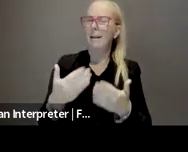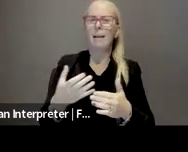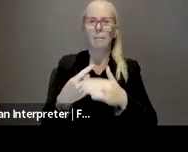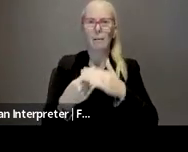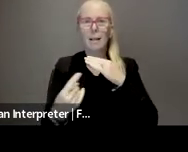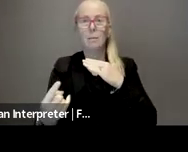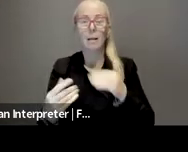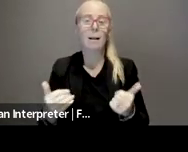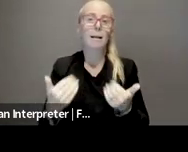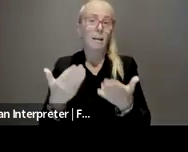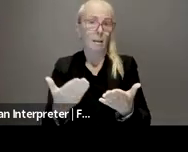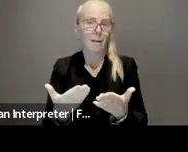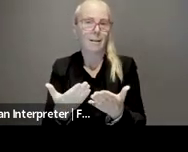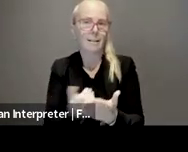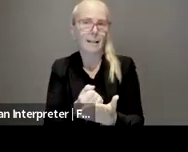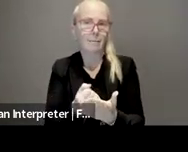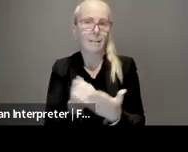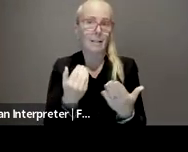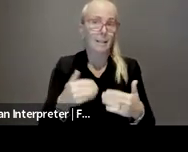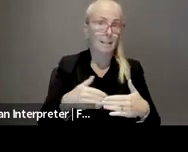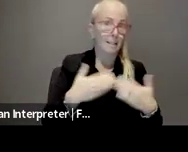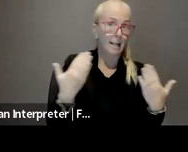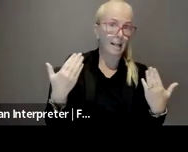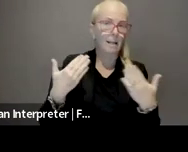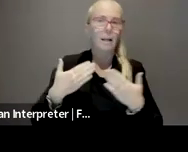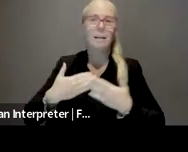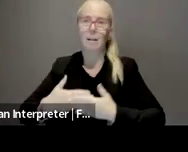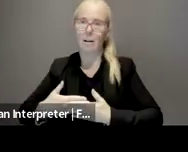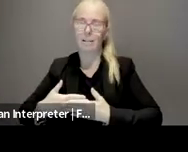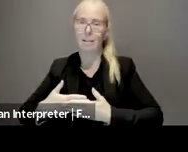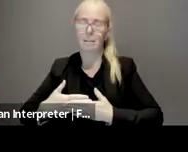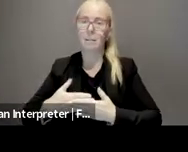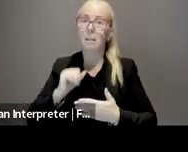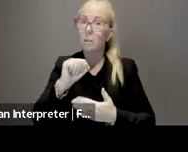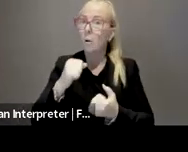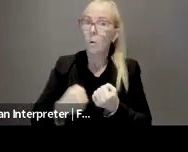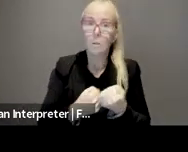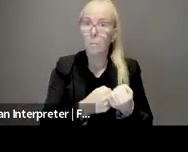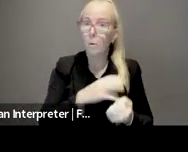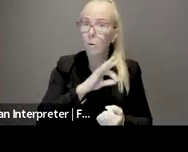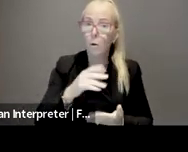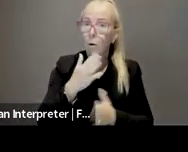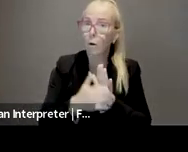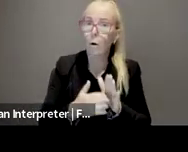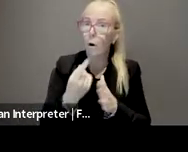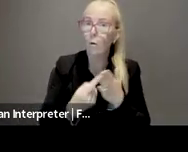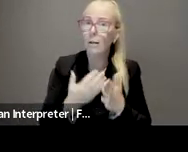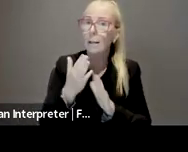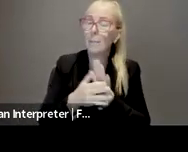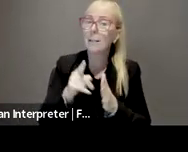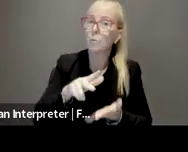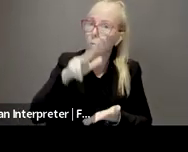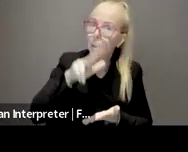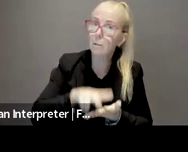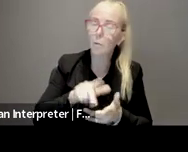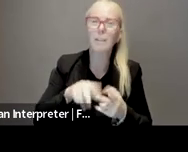night. Your support is more than just endorsement. By advocating for our mission, you are making a tangible difference in